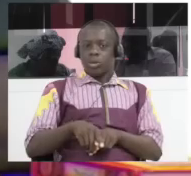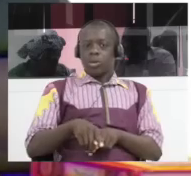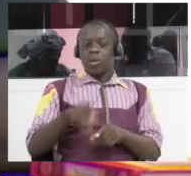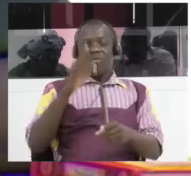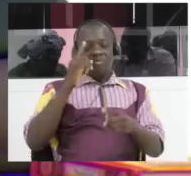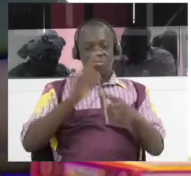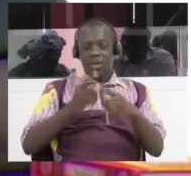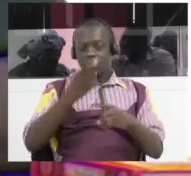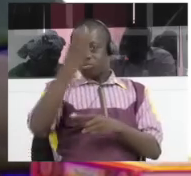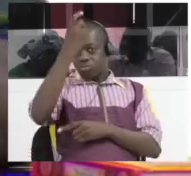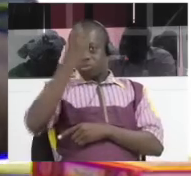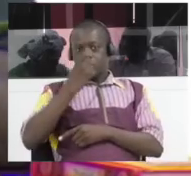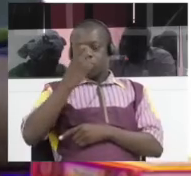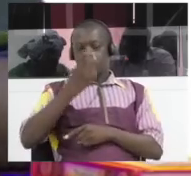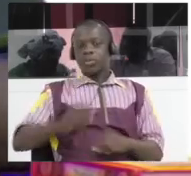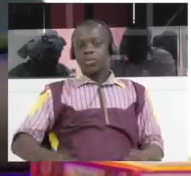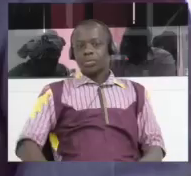to anger.